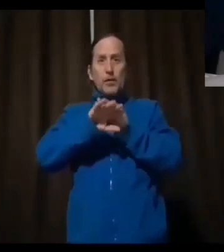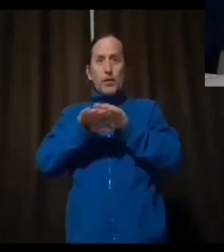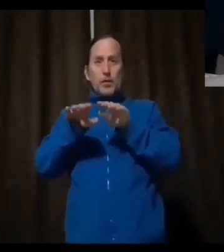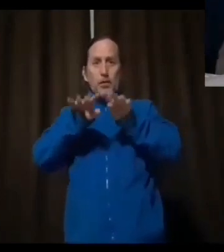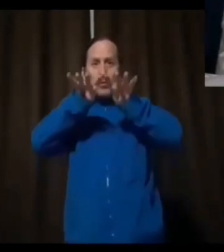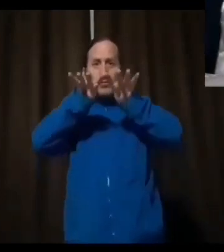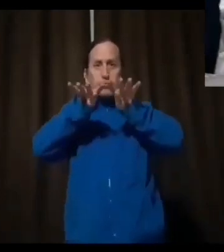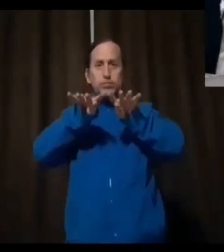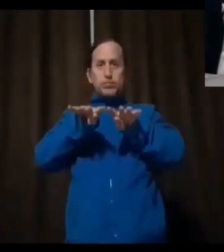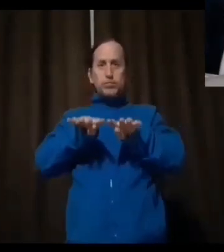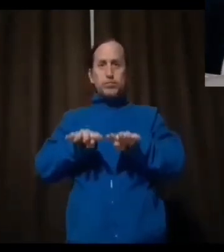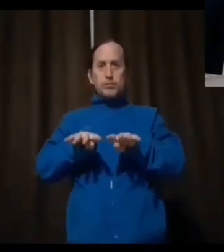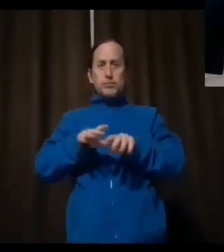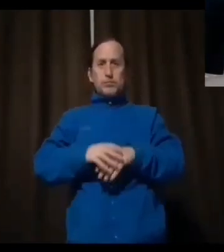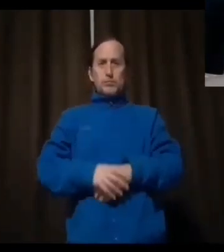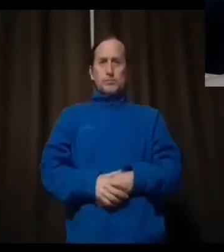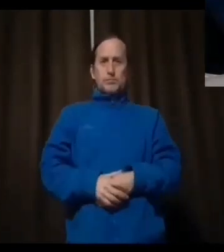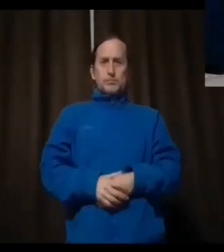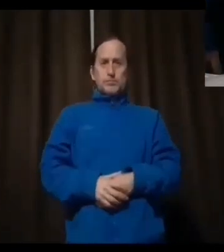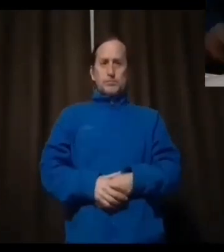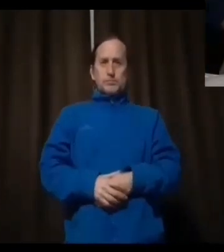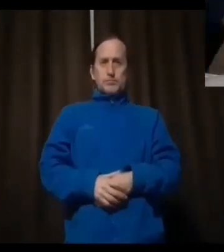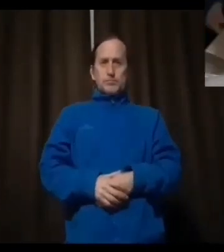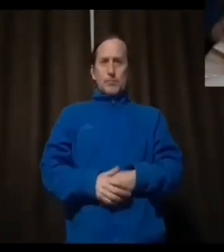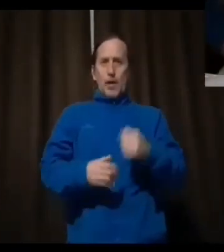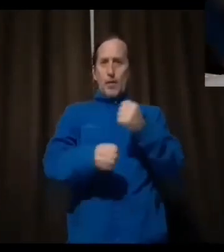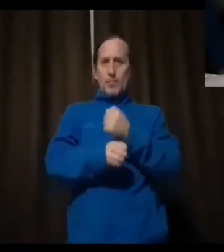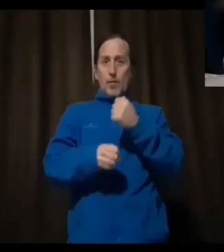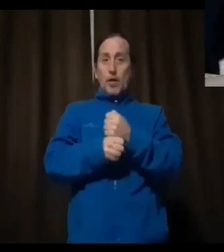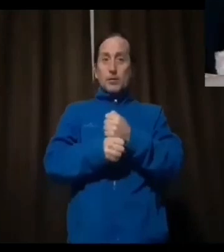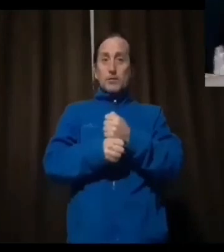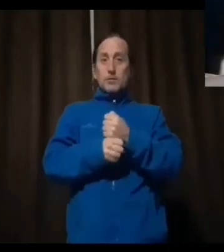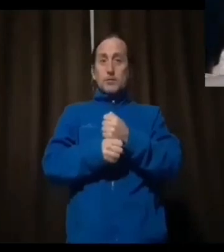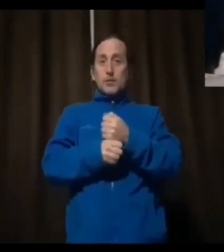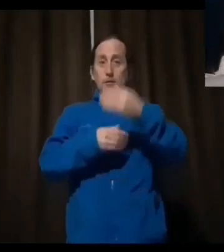Marks in the front wall, and we have an interference pattern.